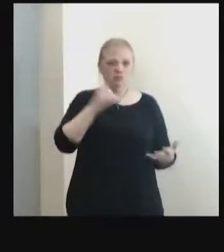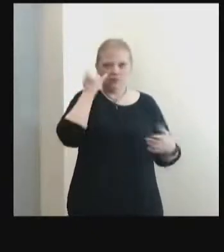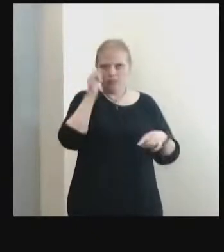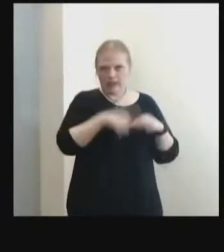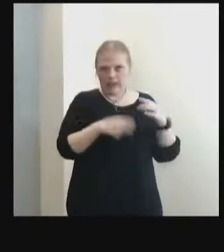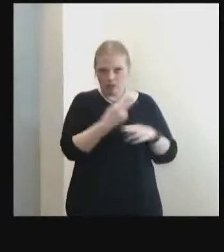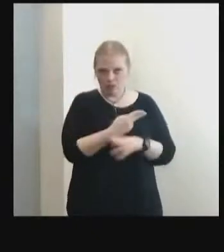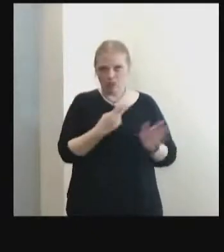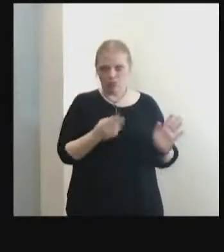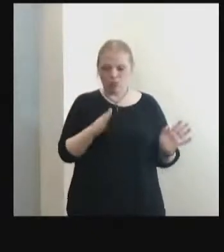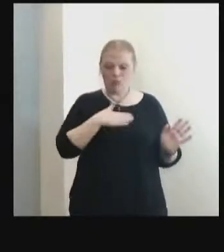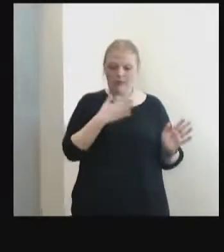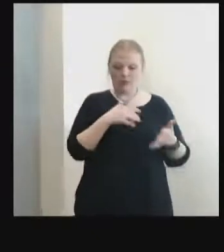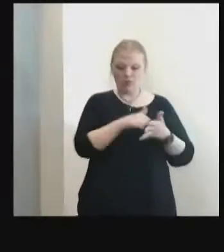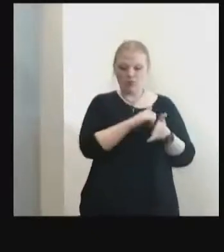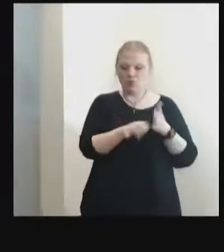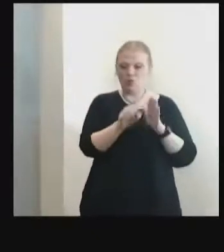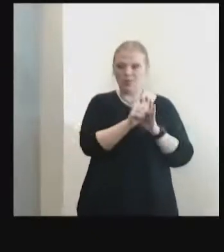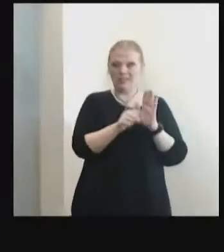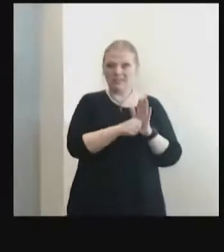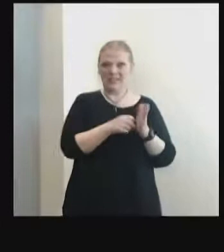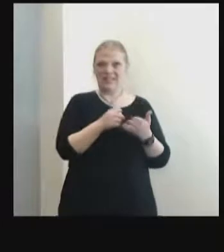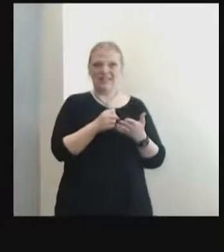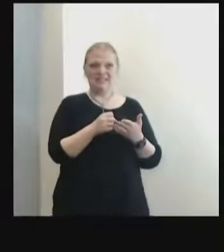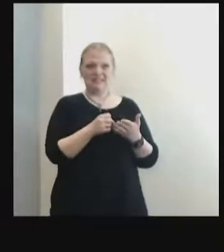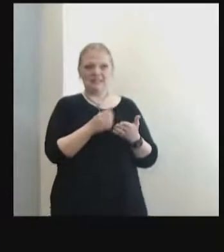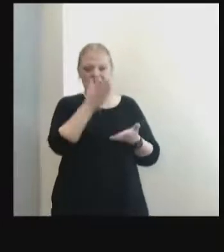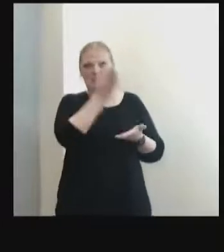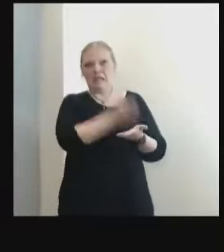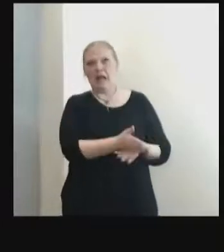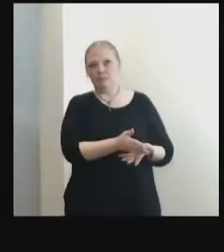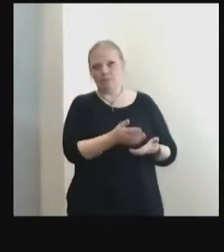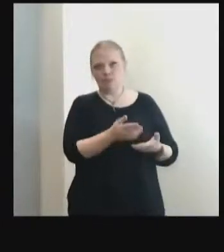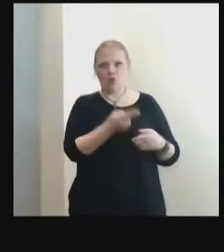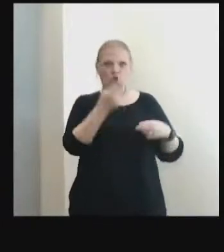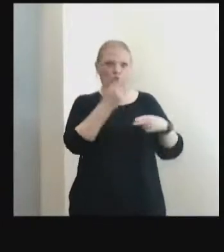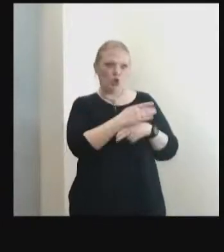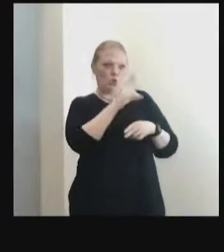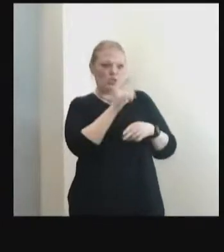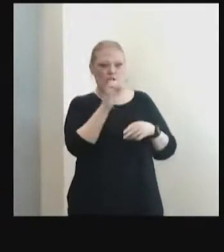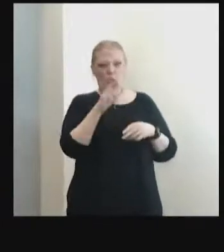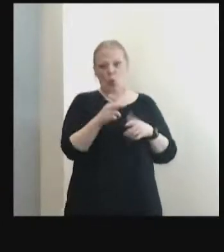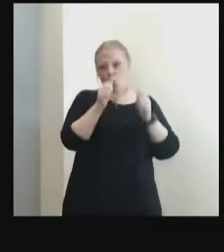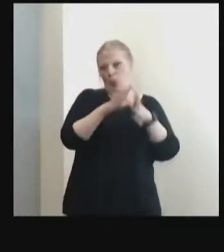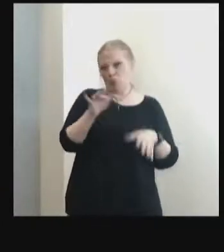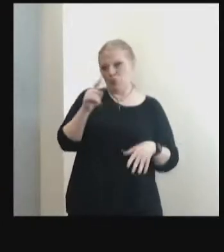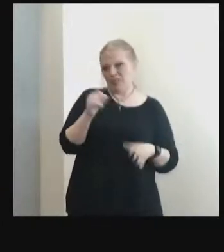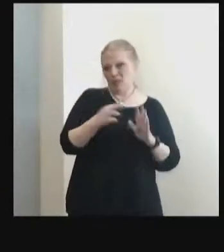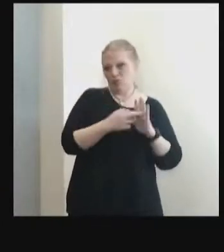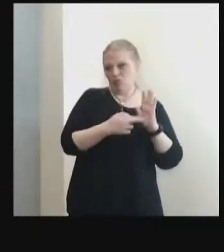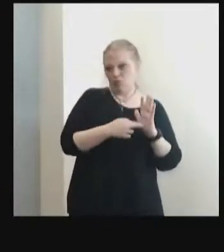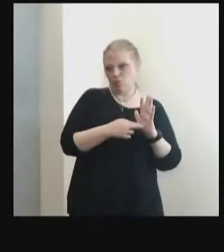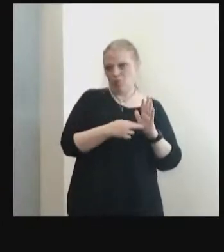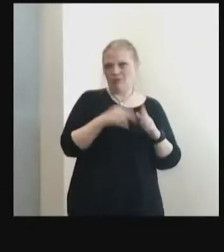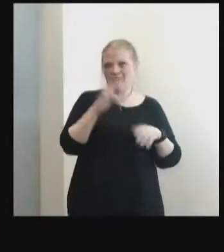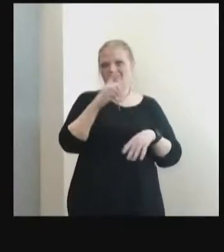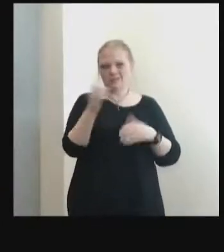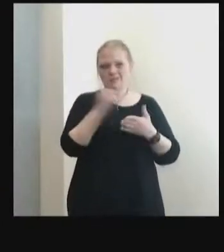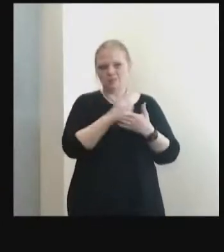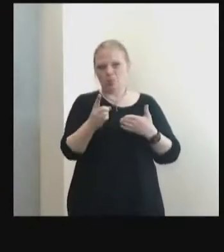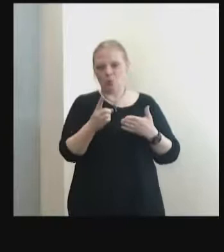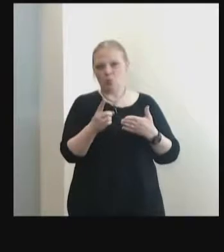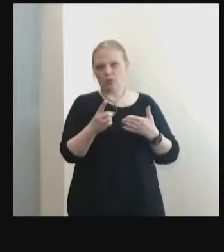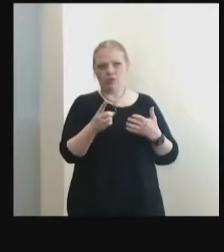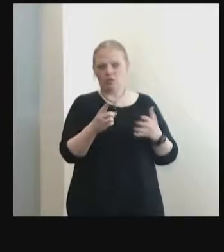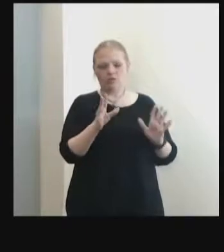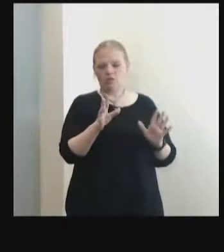So I'm glad New York State stopped the use it or lose it rule within 7 days, because it actually gives us an opportunity to